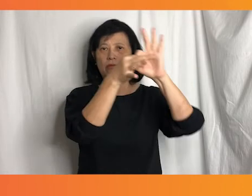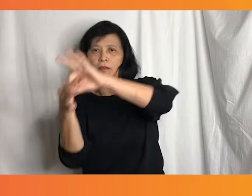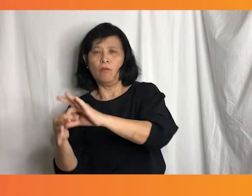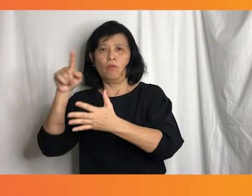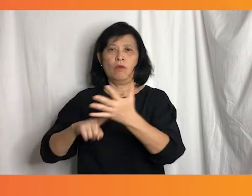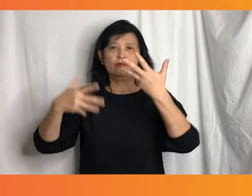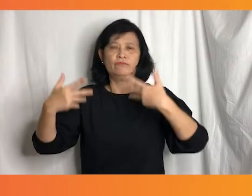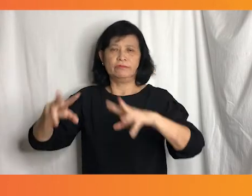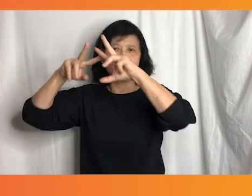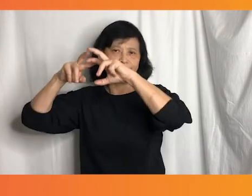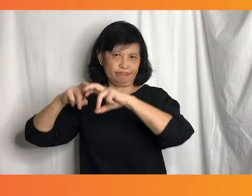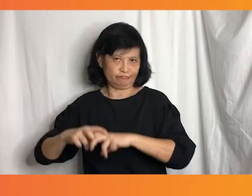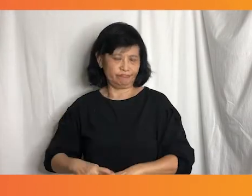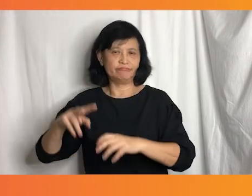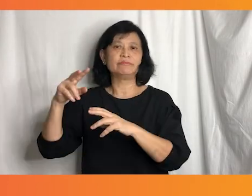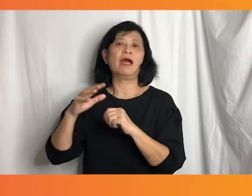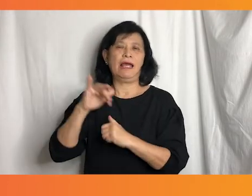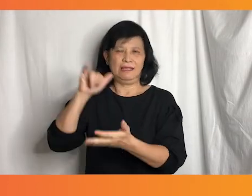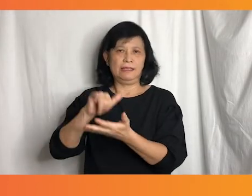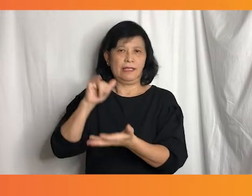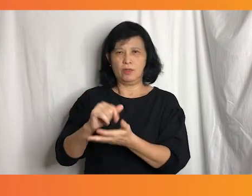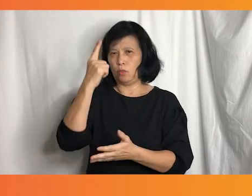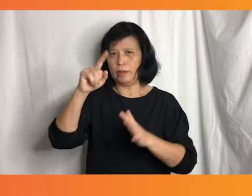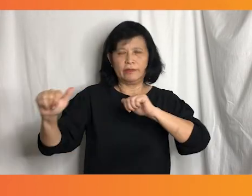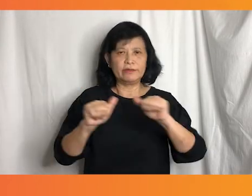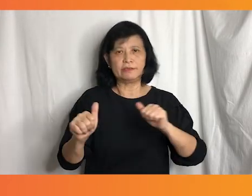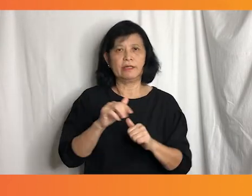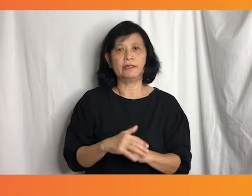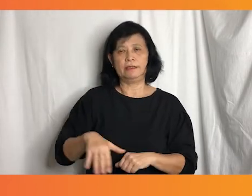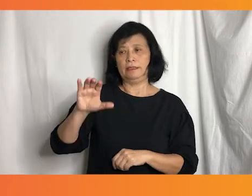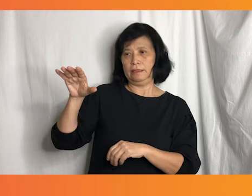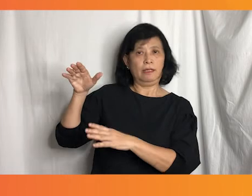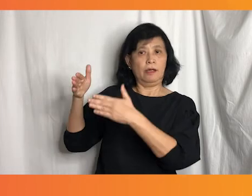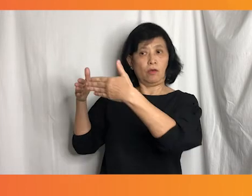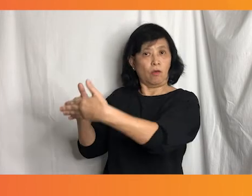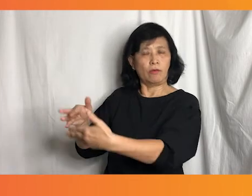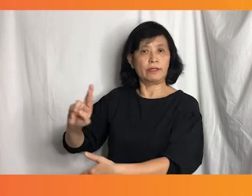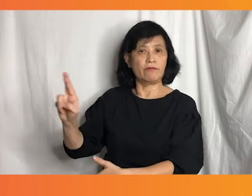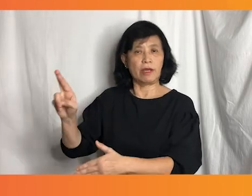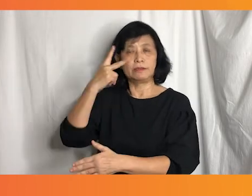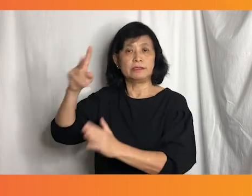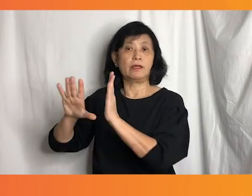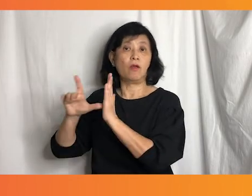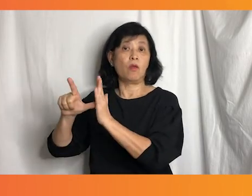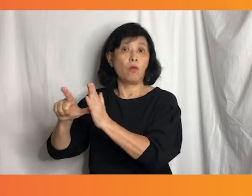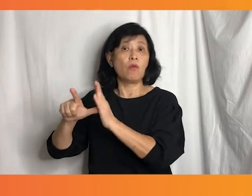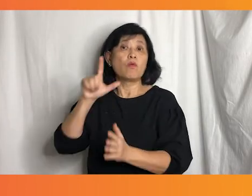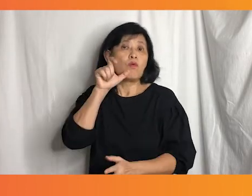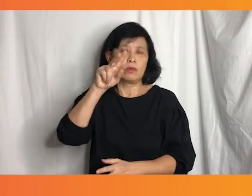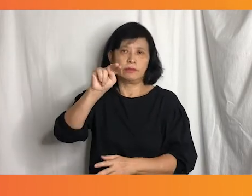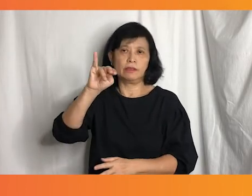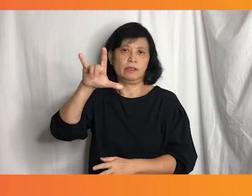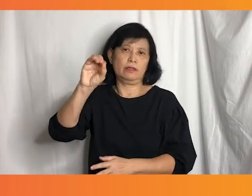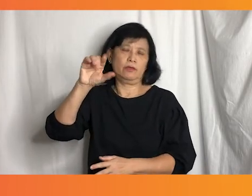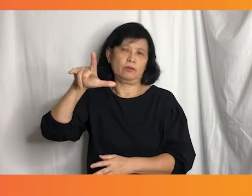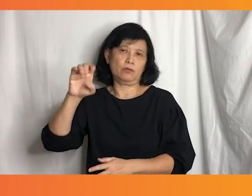you to what they have researched about. Okay, so this is one activity. And on the corner right side, the logo is created by Nico